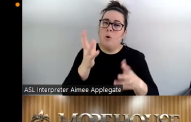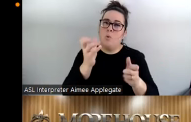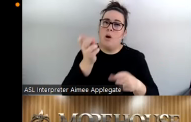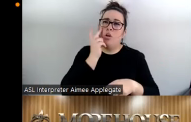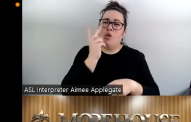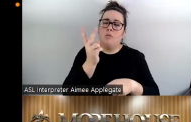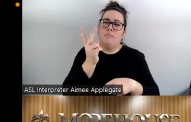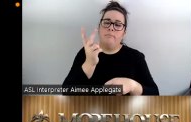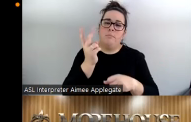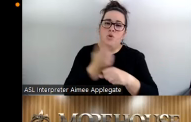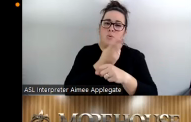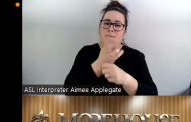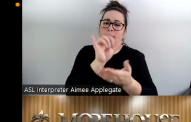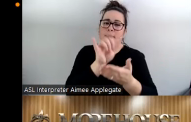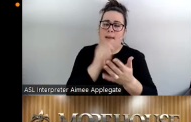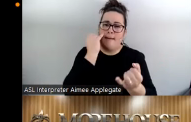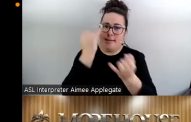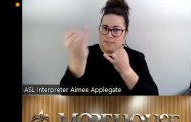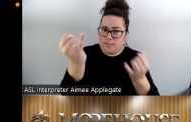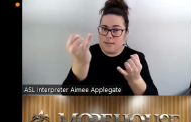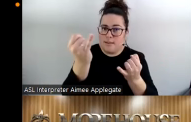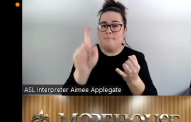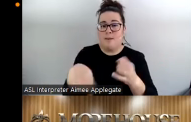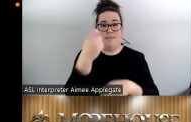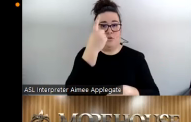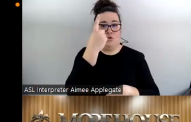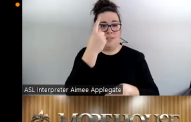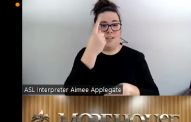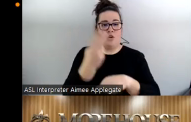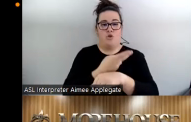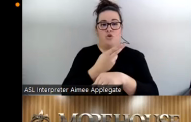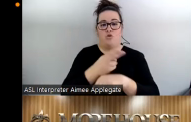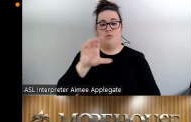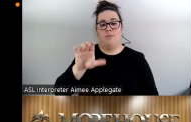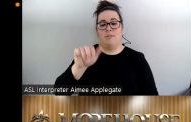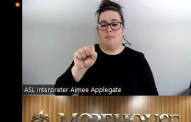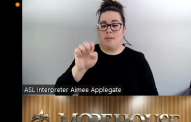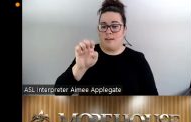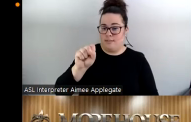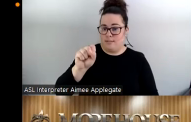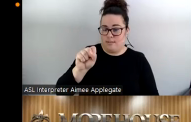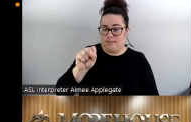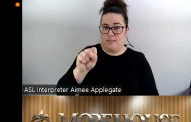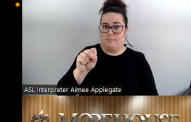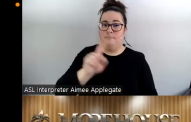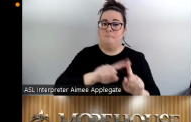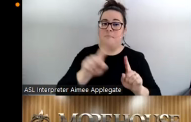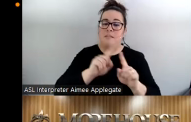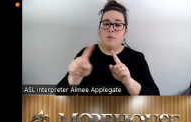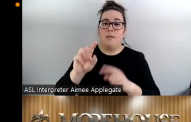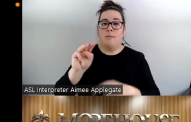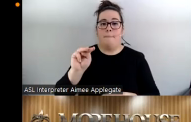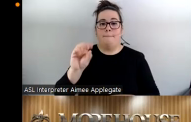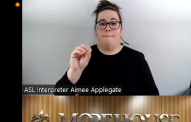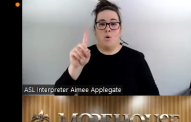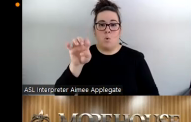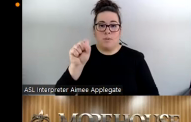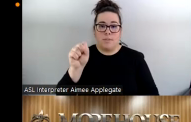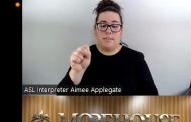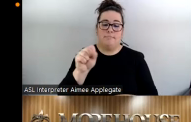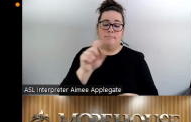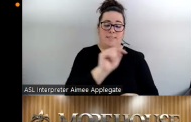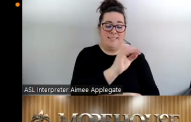idea of use cases. And the idea of use cases is really taking into account, for example, the different modalities, text, audio, and video,